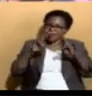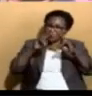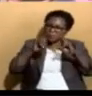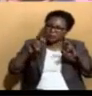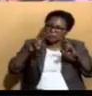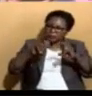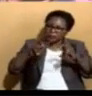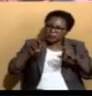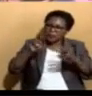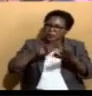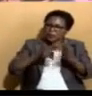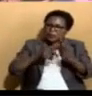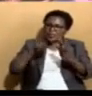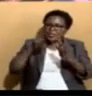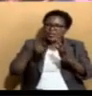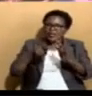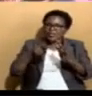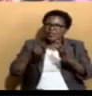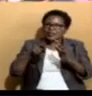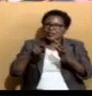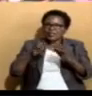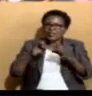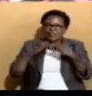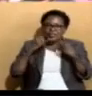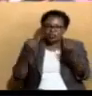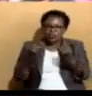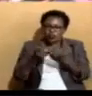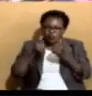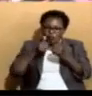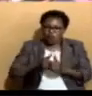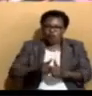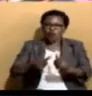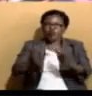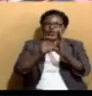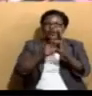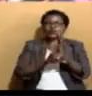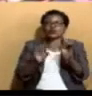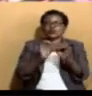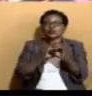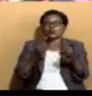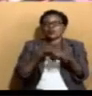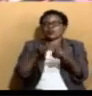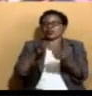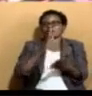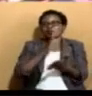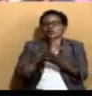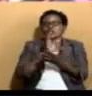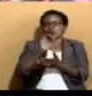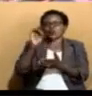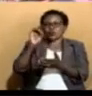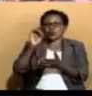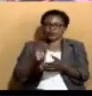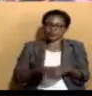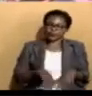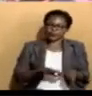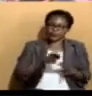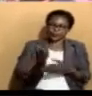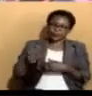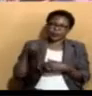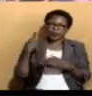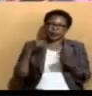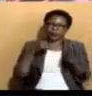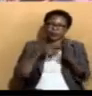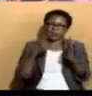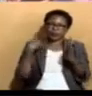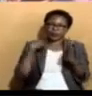this institution did not comply with the Constitution, which wasn't true. The second point I want to argue, and I